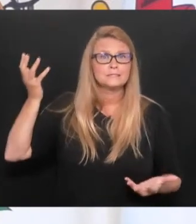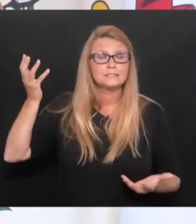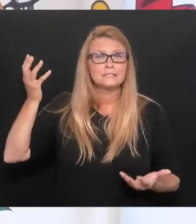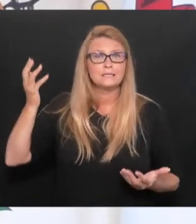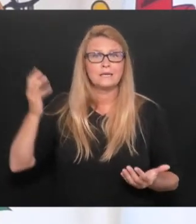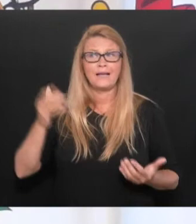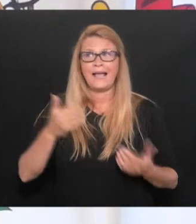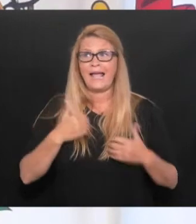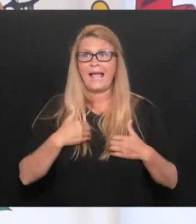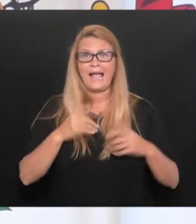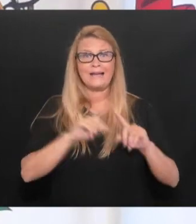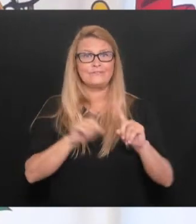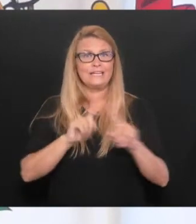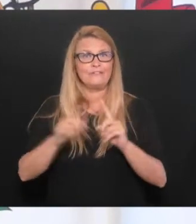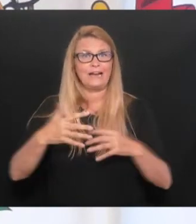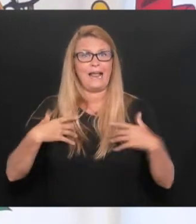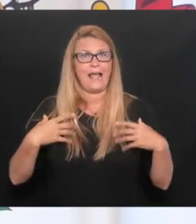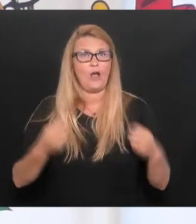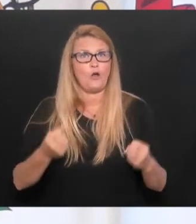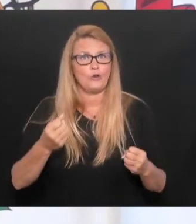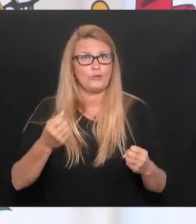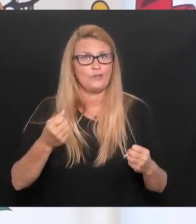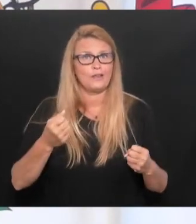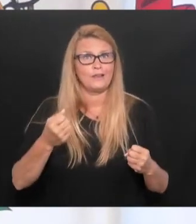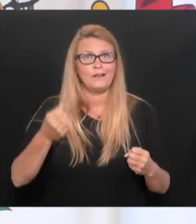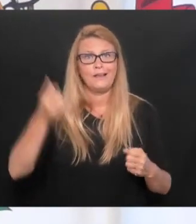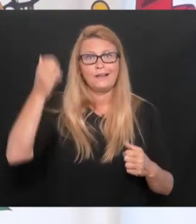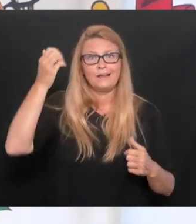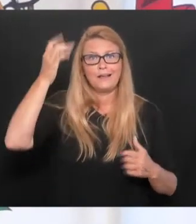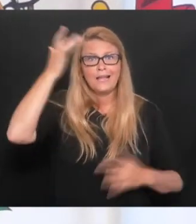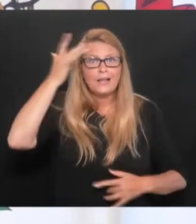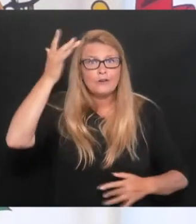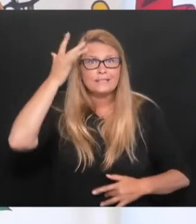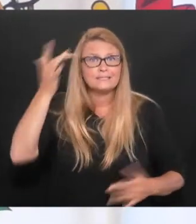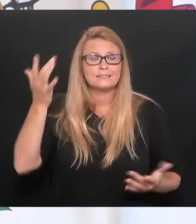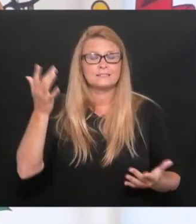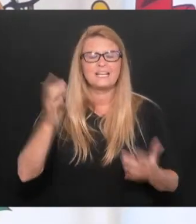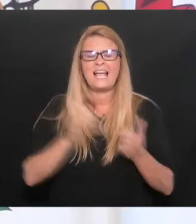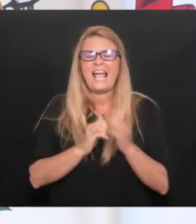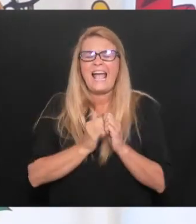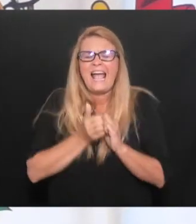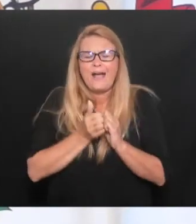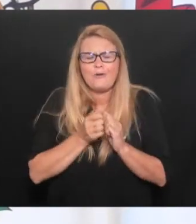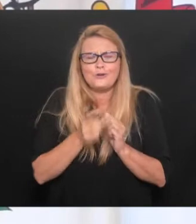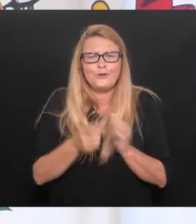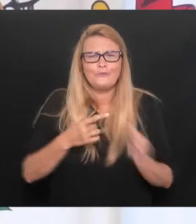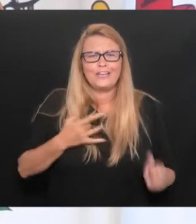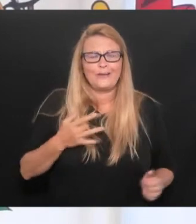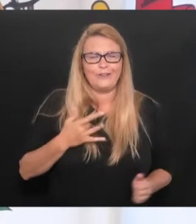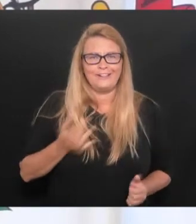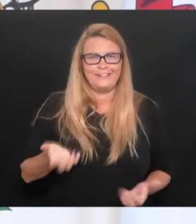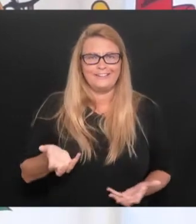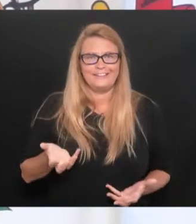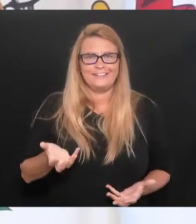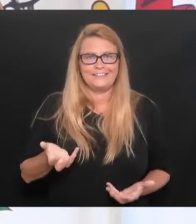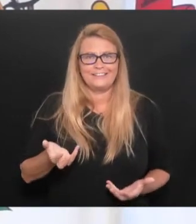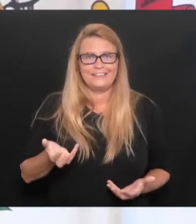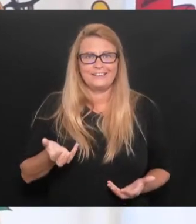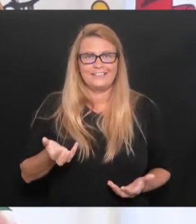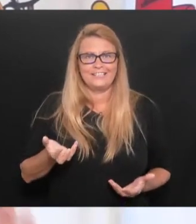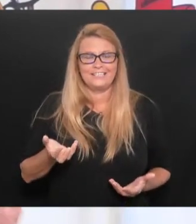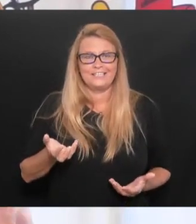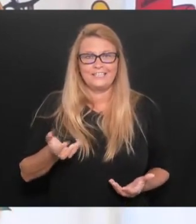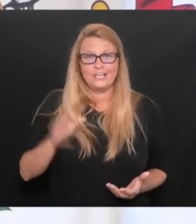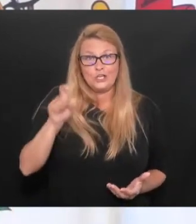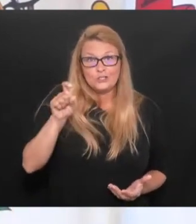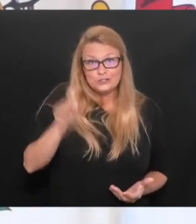has all kinds of issues, or no matter who, how are you going to feel? I mean, should